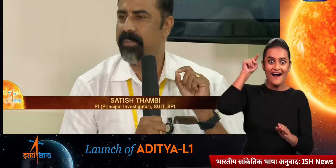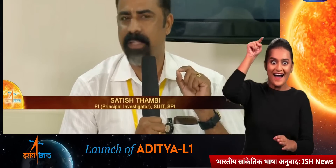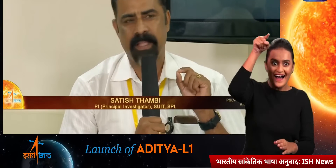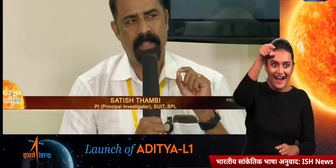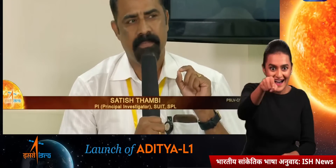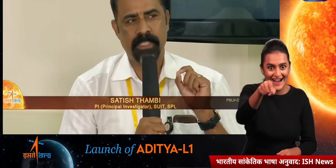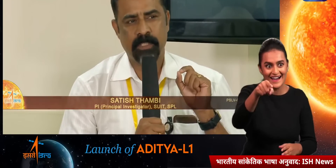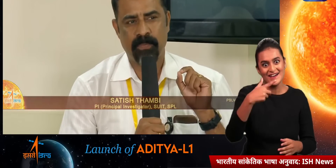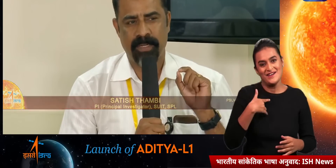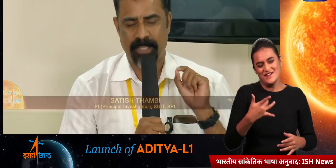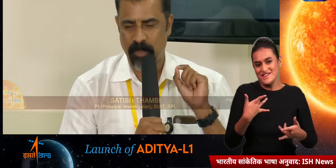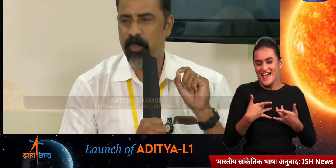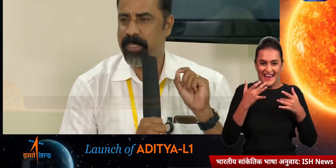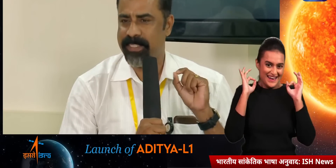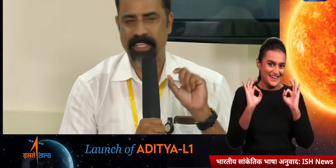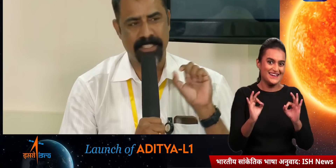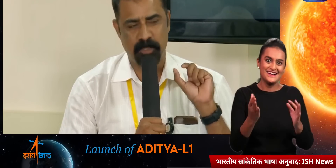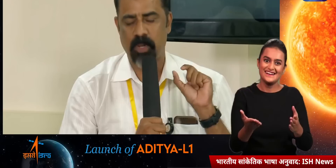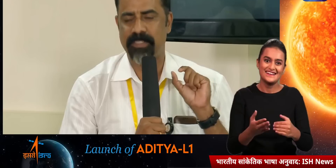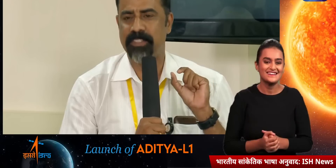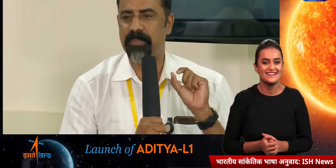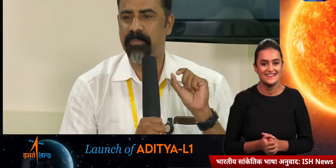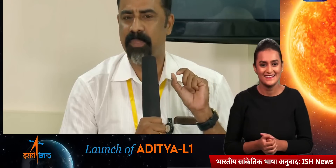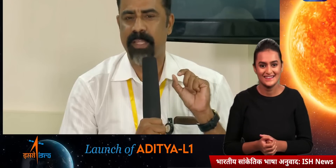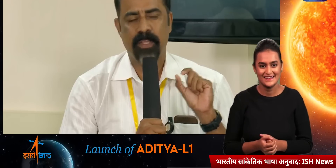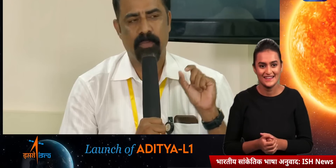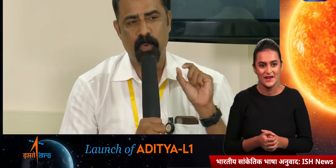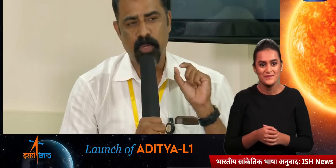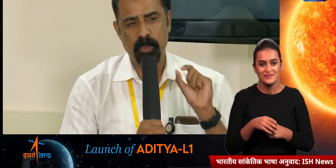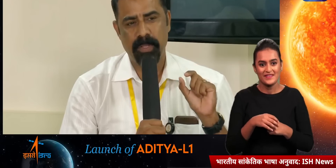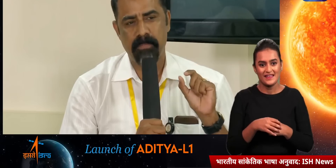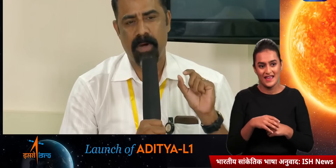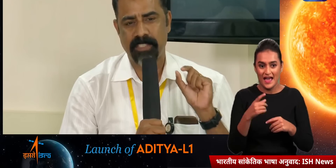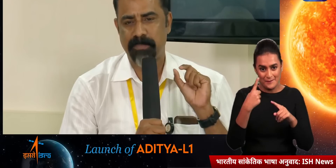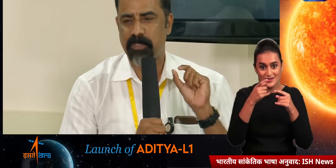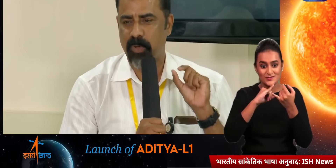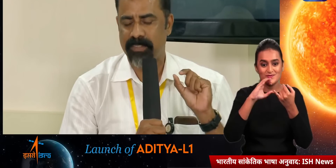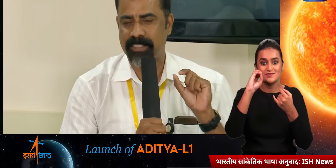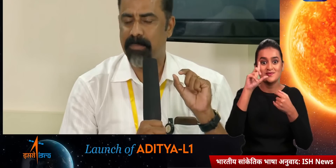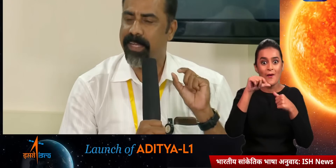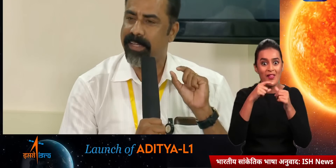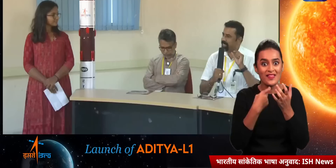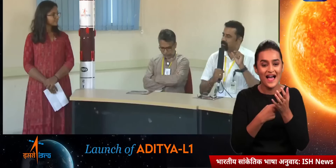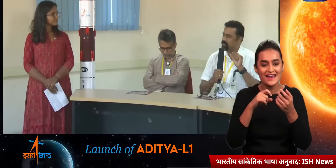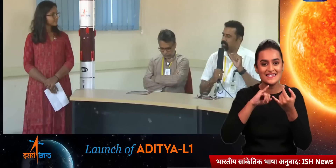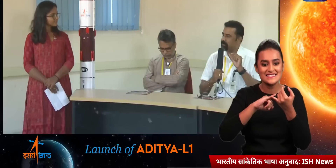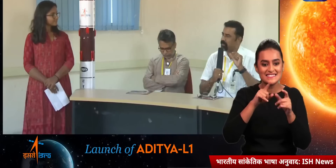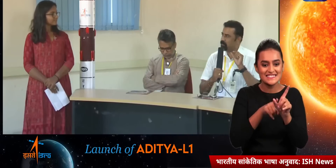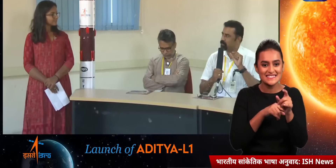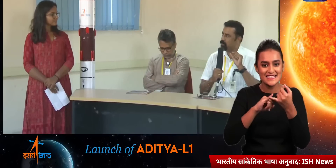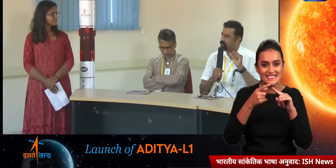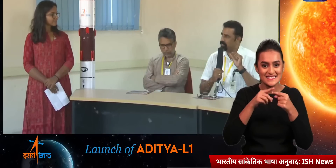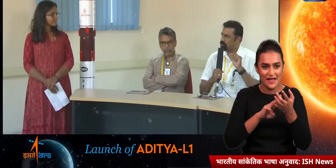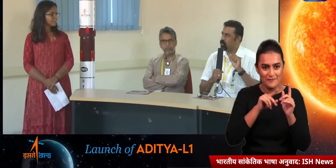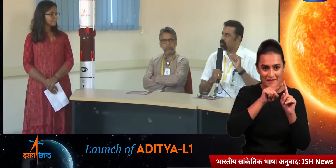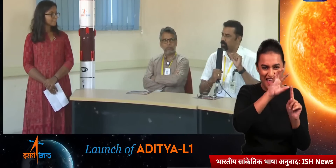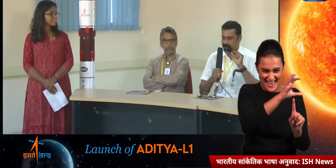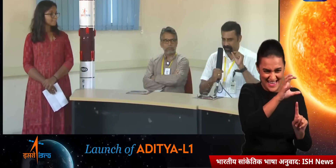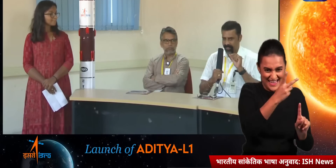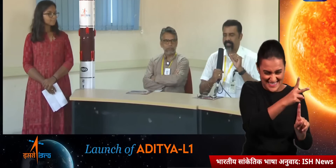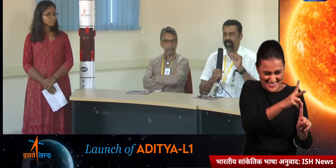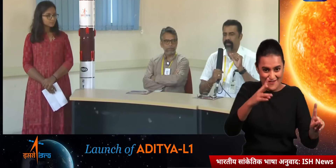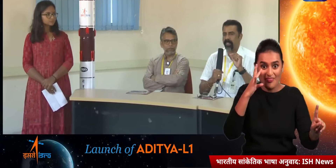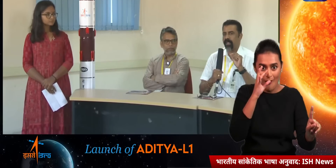sun, which is our hero basically in the solar system. If you look into the mass of the solar system, 99% of the mass of the solar system is